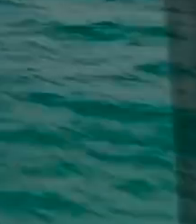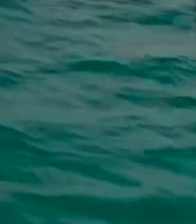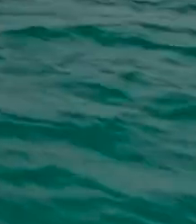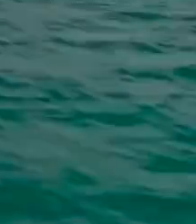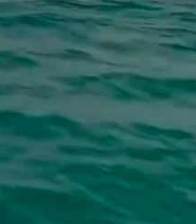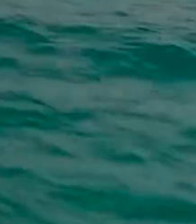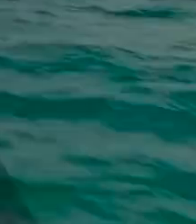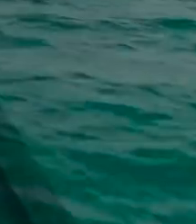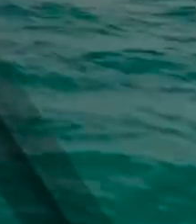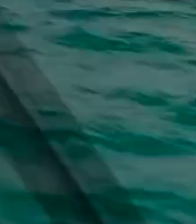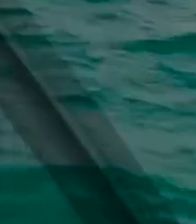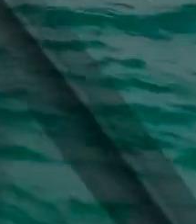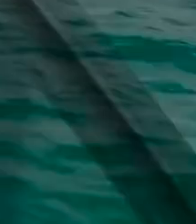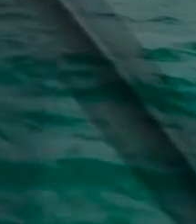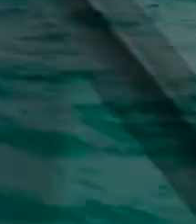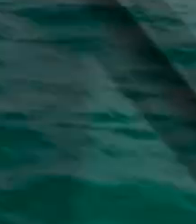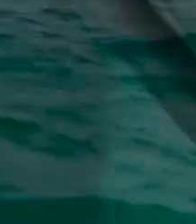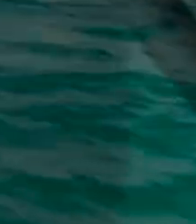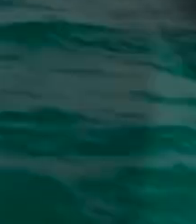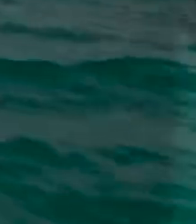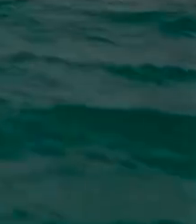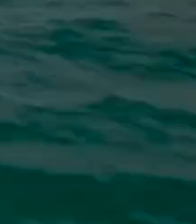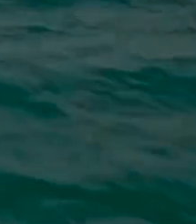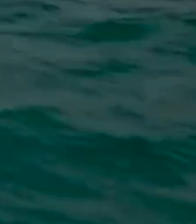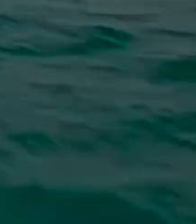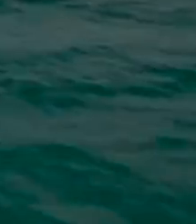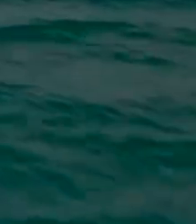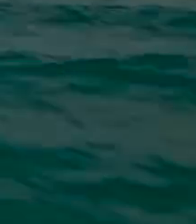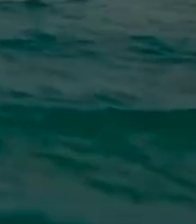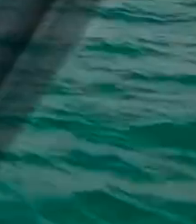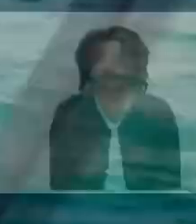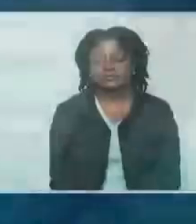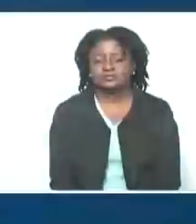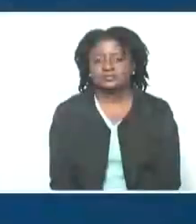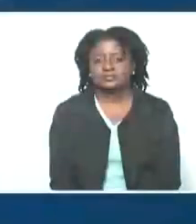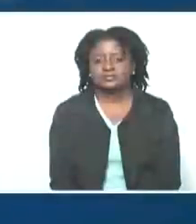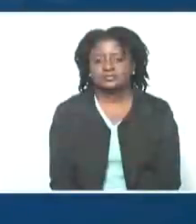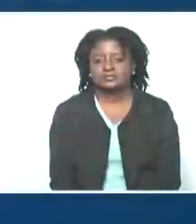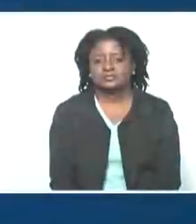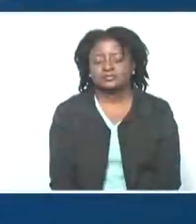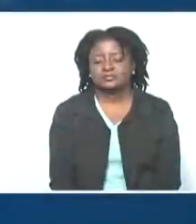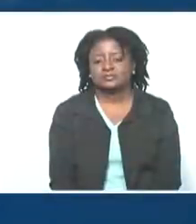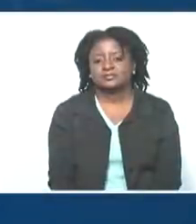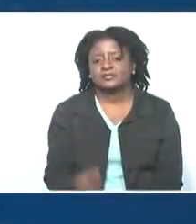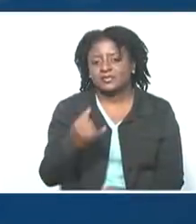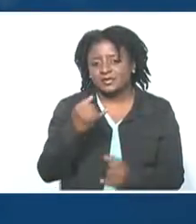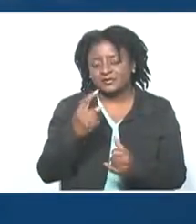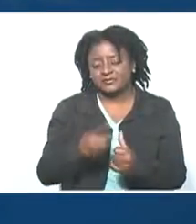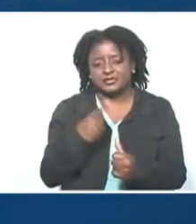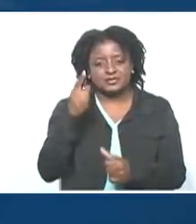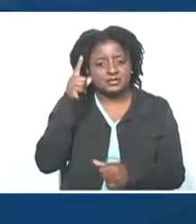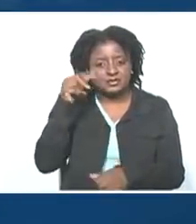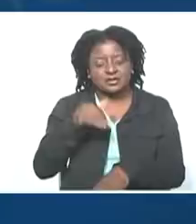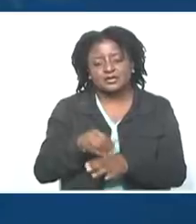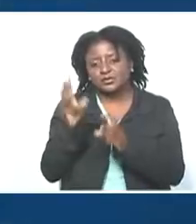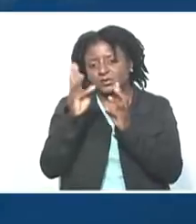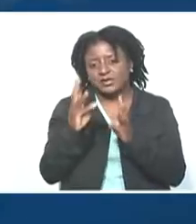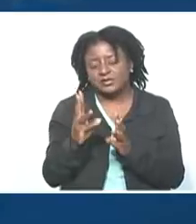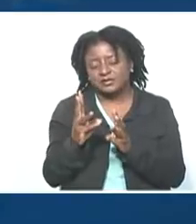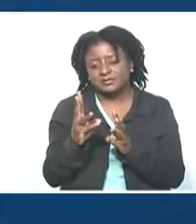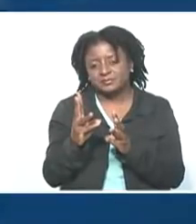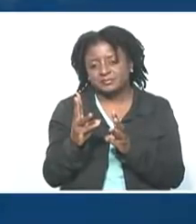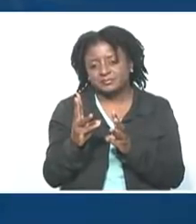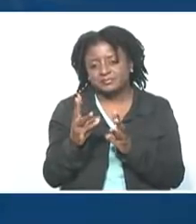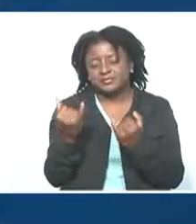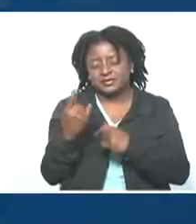Time now for weather. In our first look at weather today, it felt more like